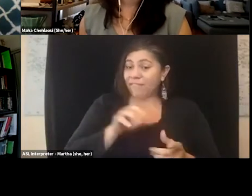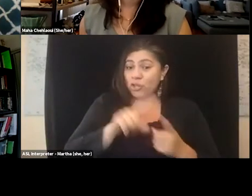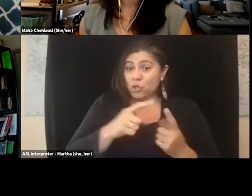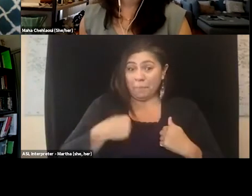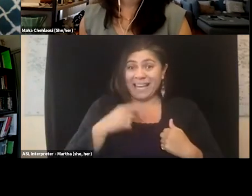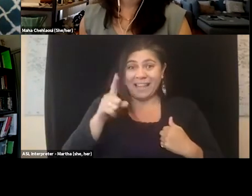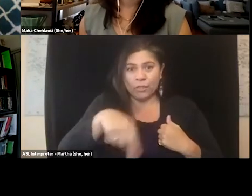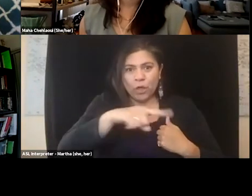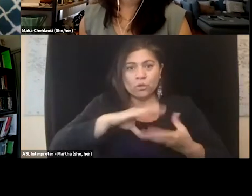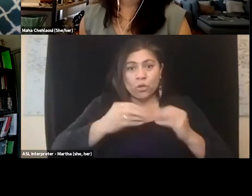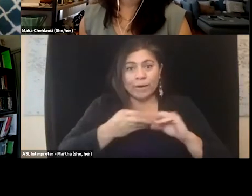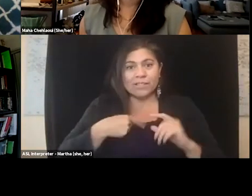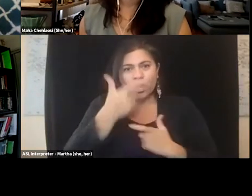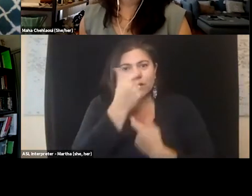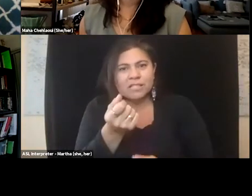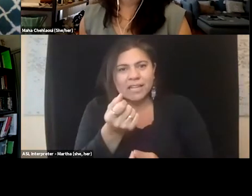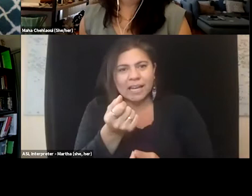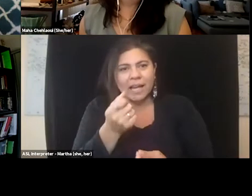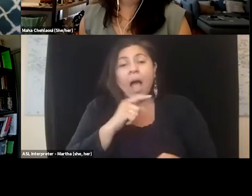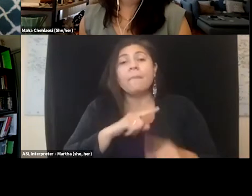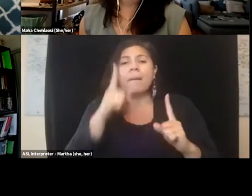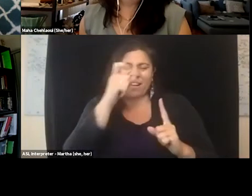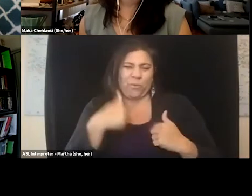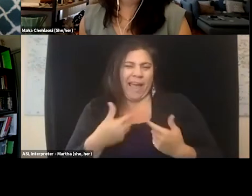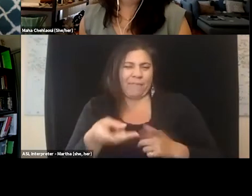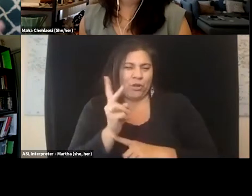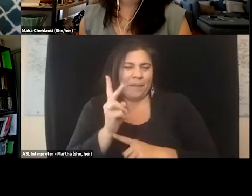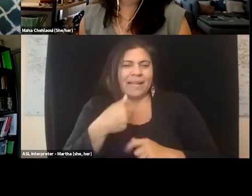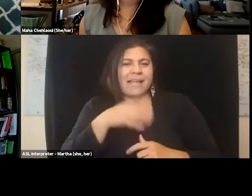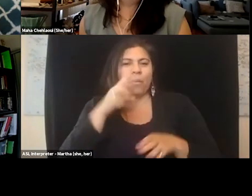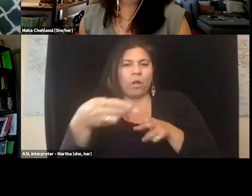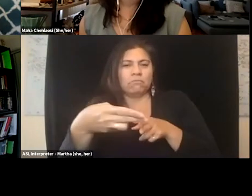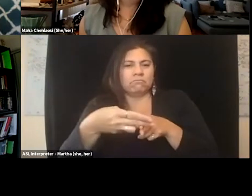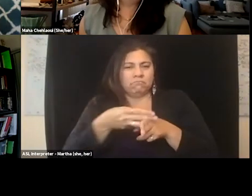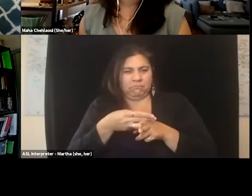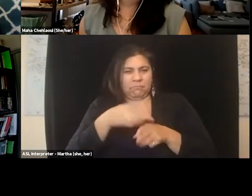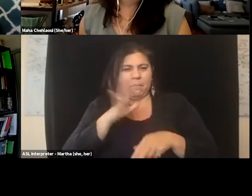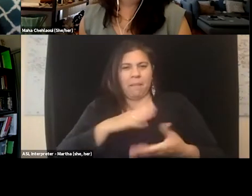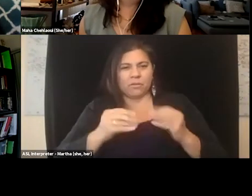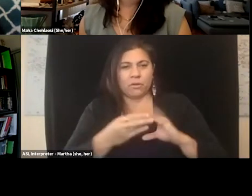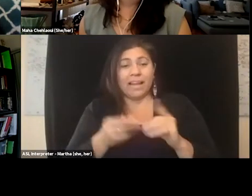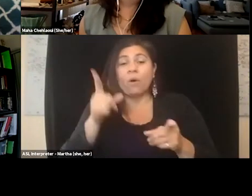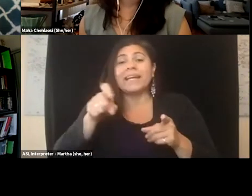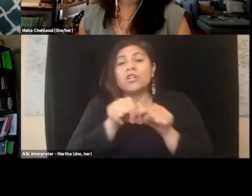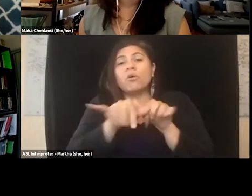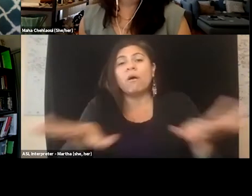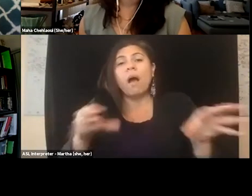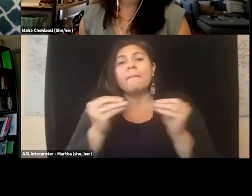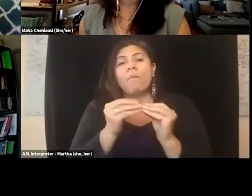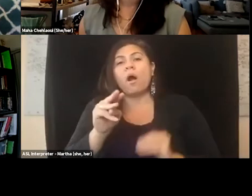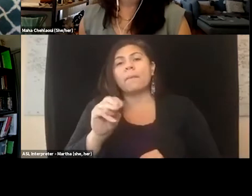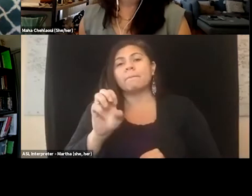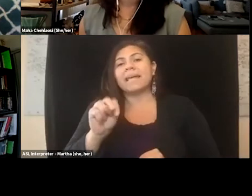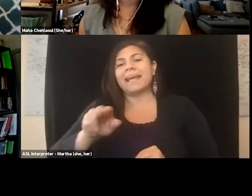think because we have 2 minutes, the answer to something like this is to sprinkle more MENA actors throughout society. I think, like you said,